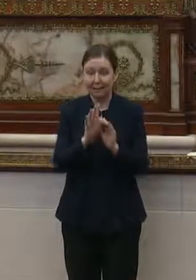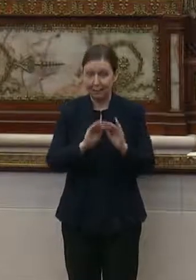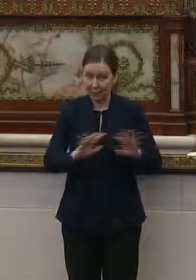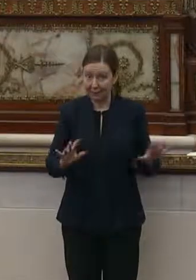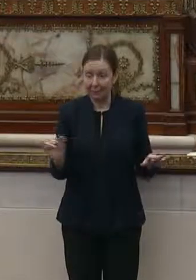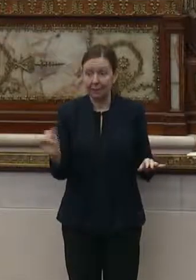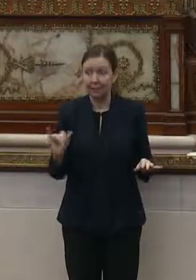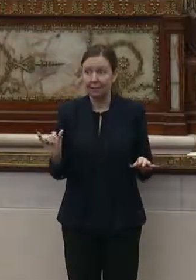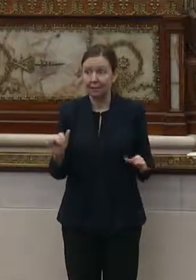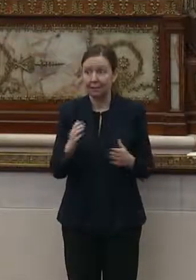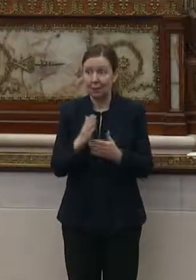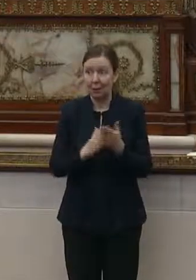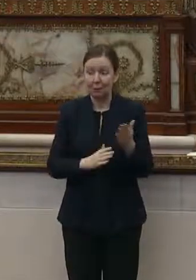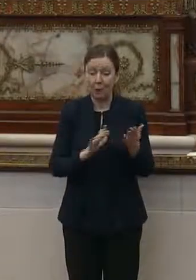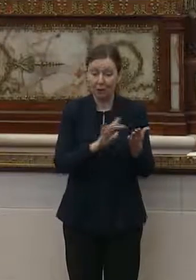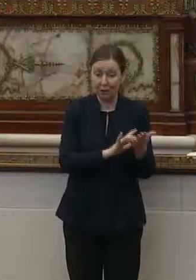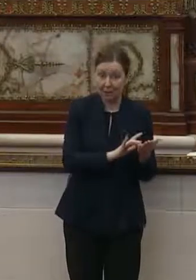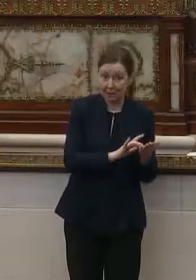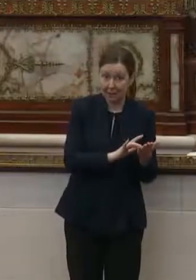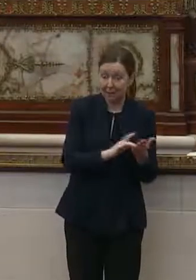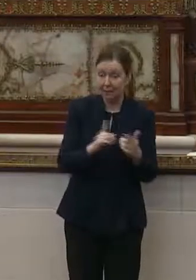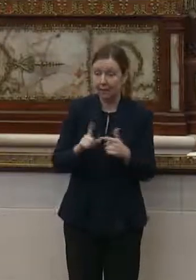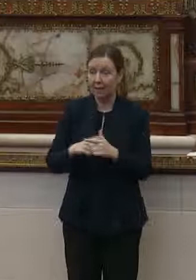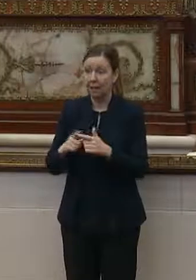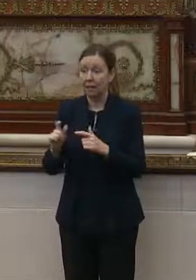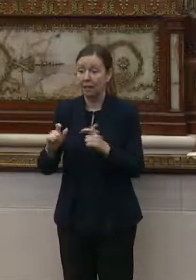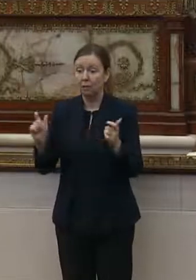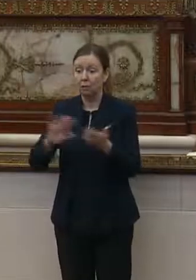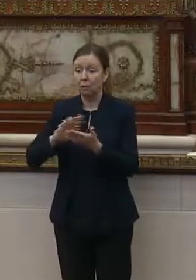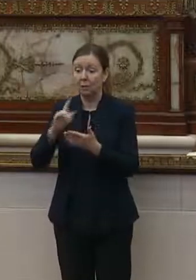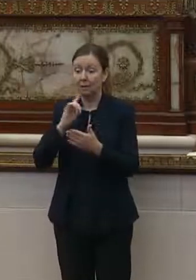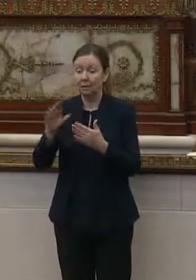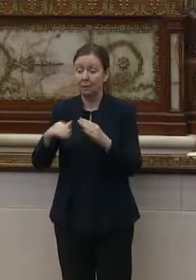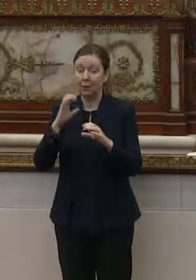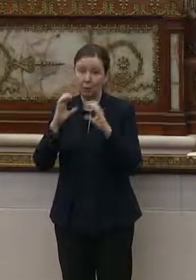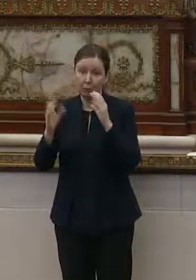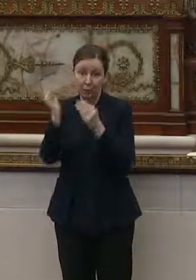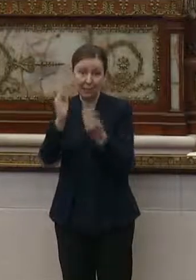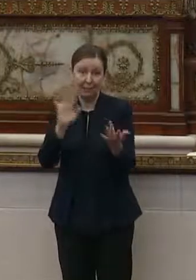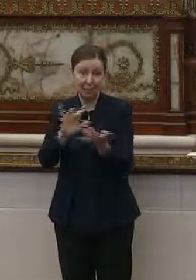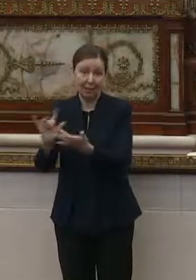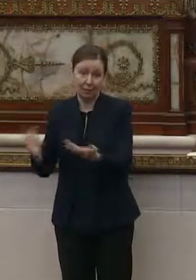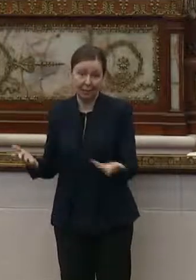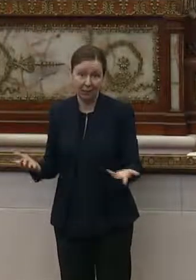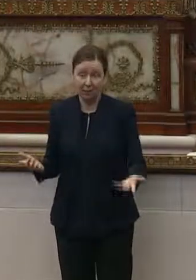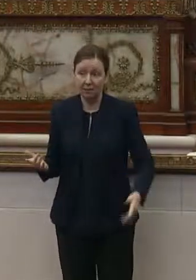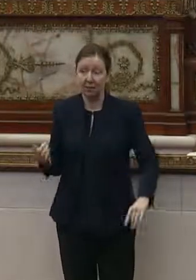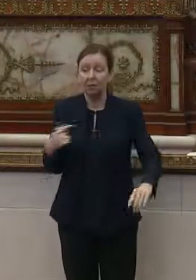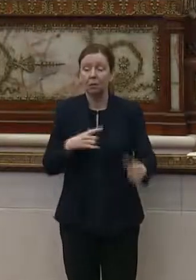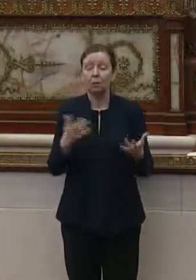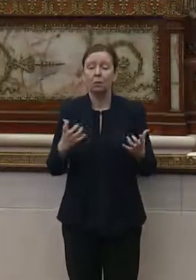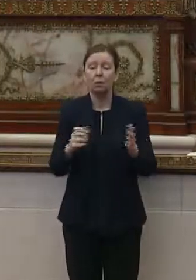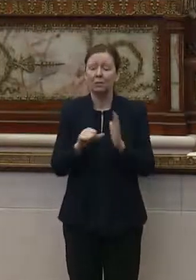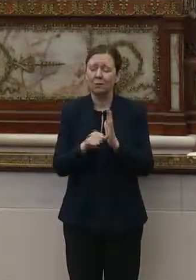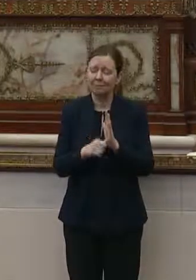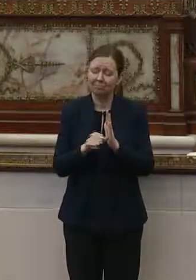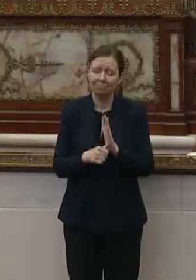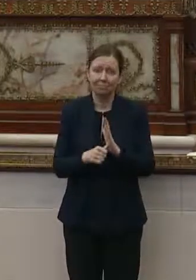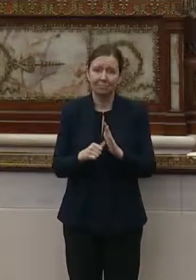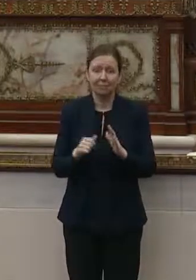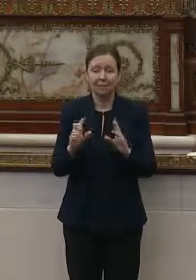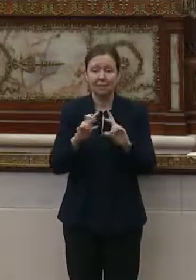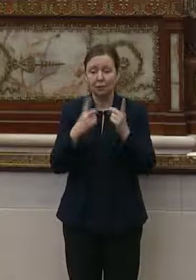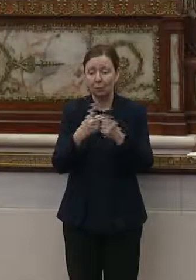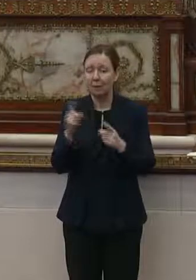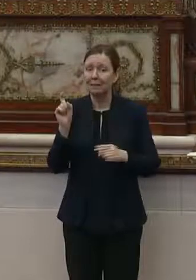is like partially medicine, and then a huge amount is about communications and outreach. So we just want to underscore, the department